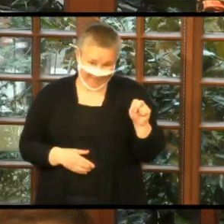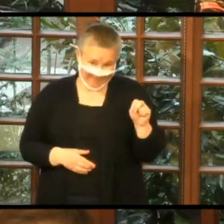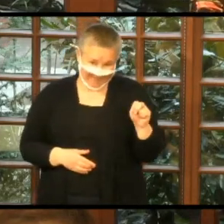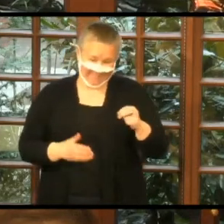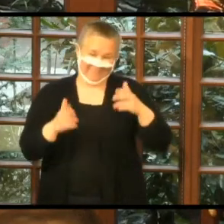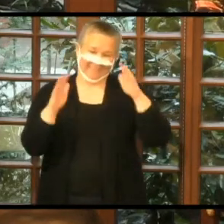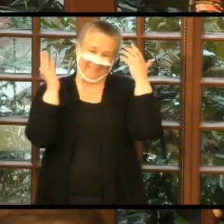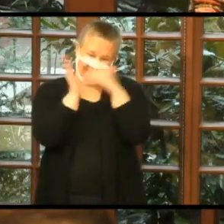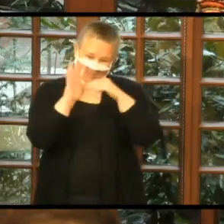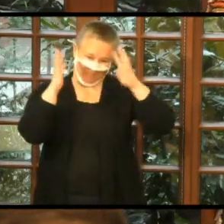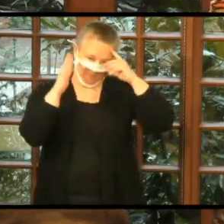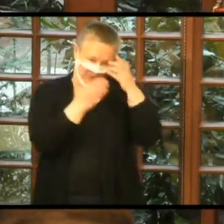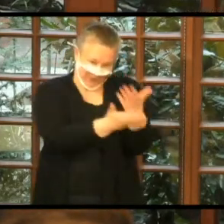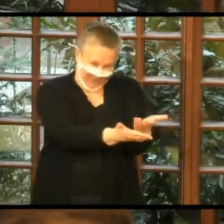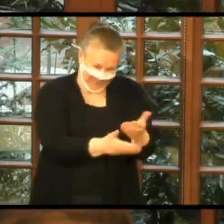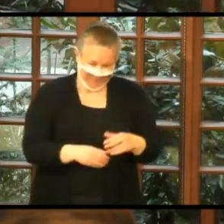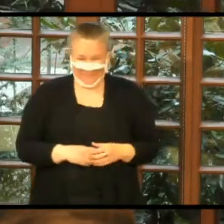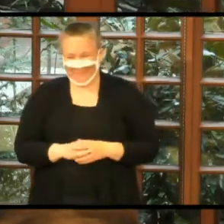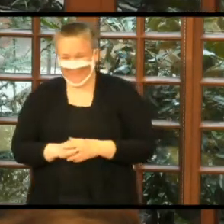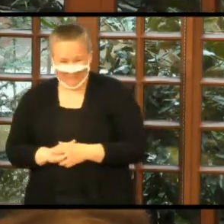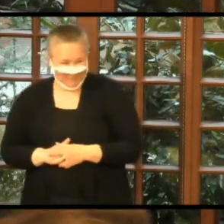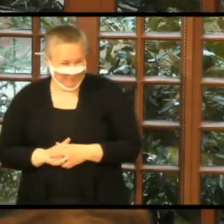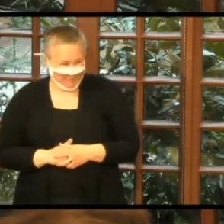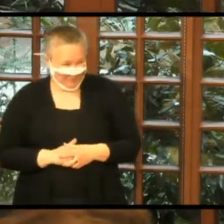everyone give her a big round of applause, please?